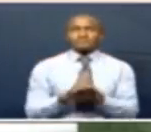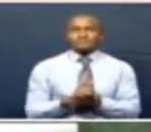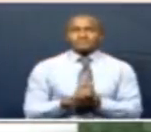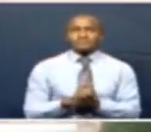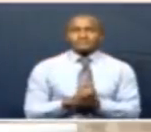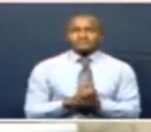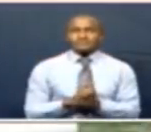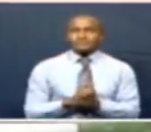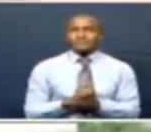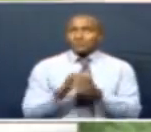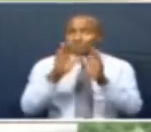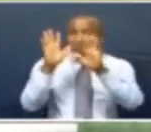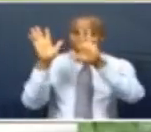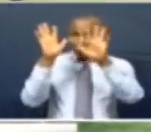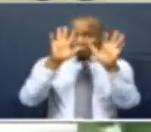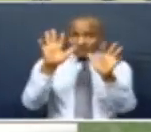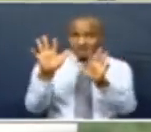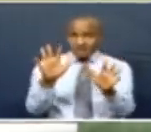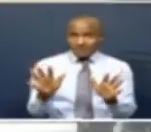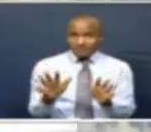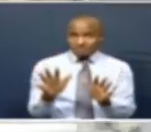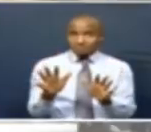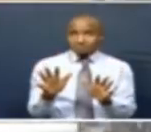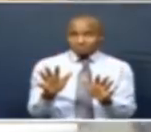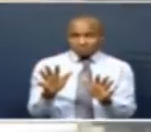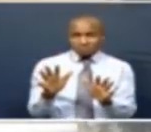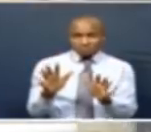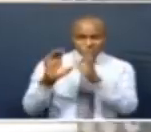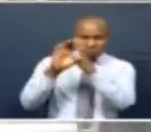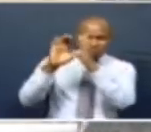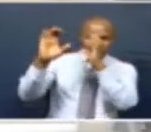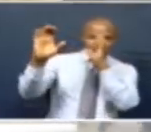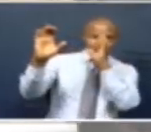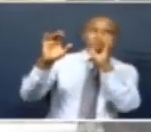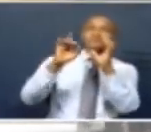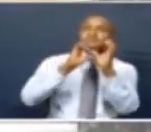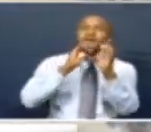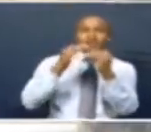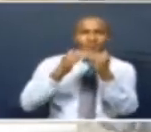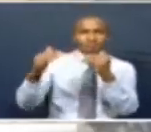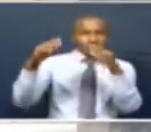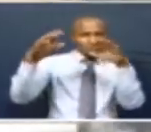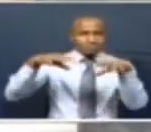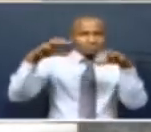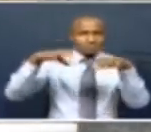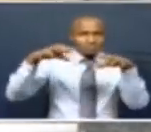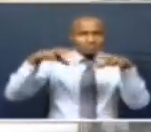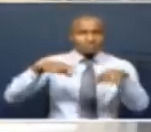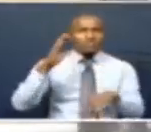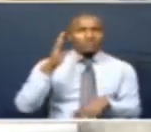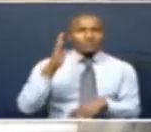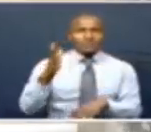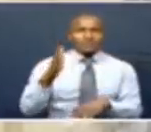The weatherman says the rains will continue through the rest of April. Hassan Mugambi, Citizen TV.